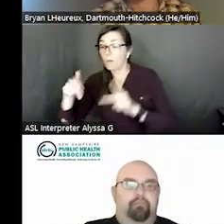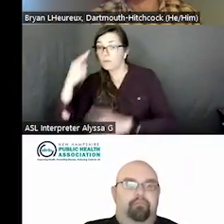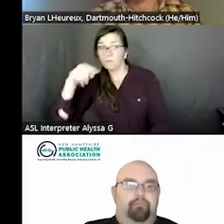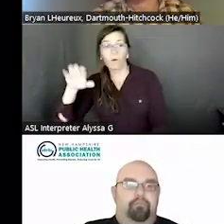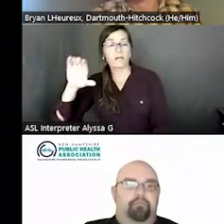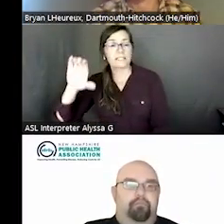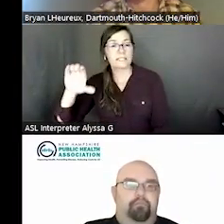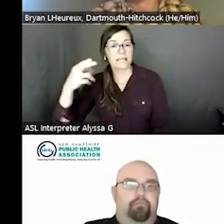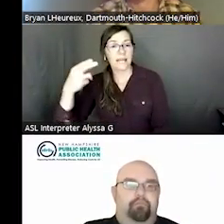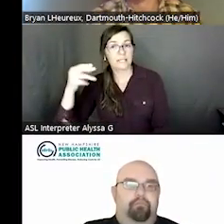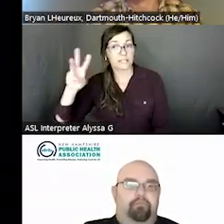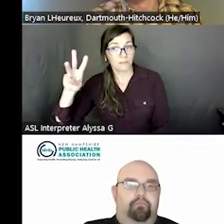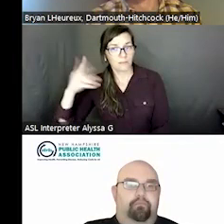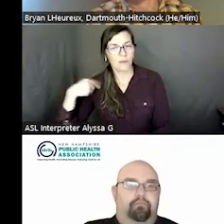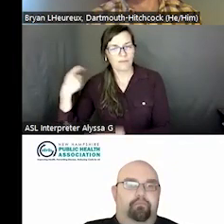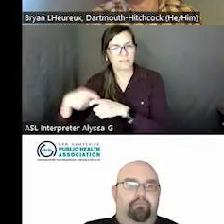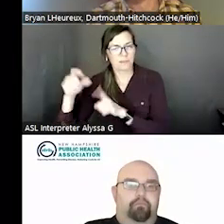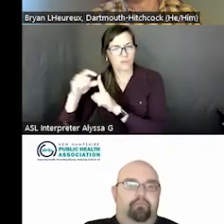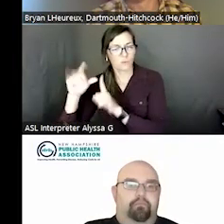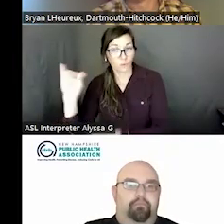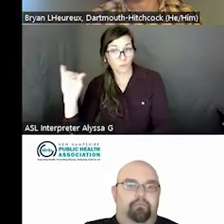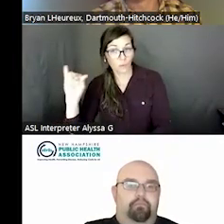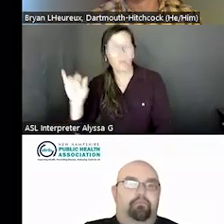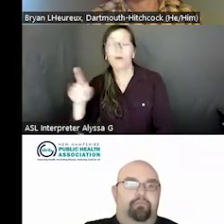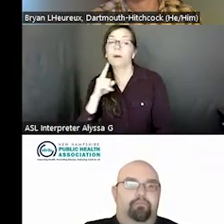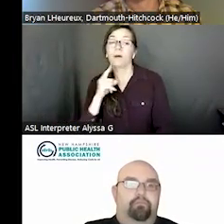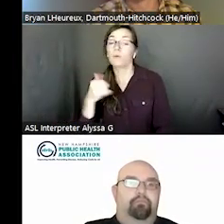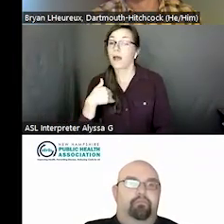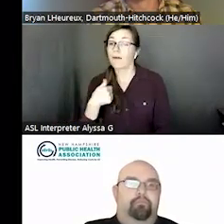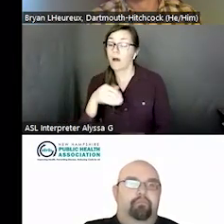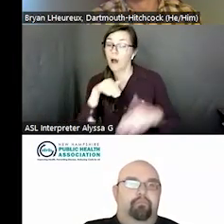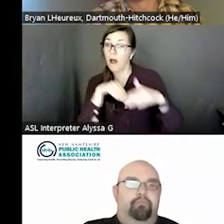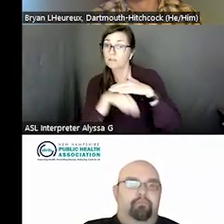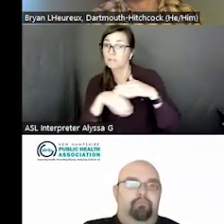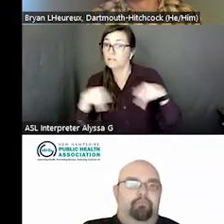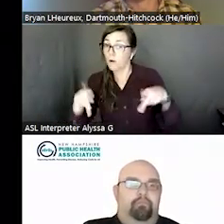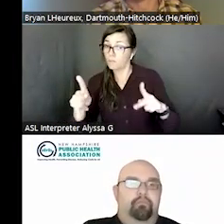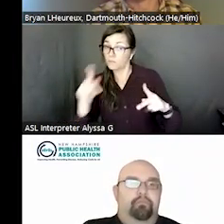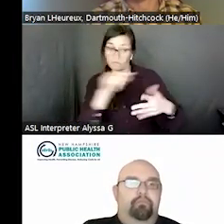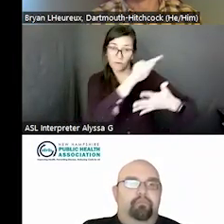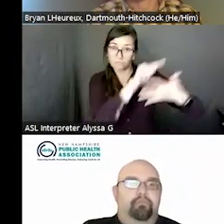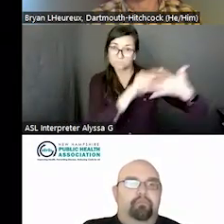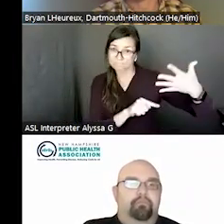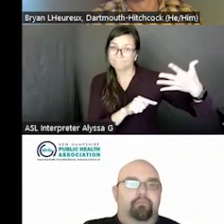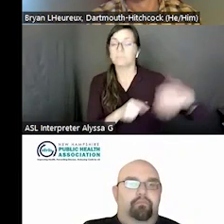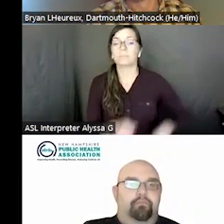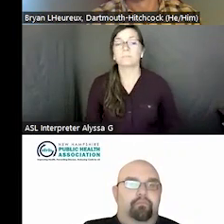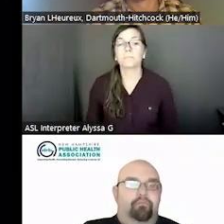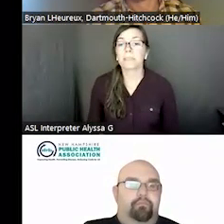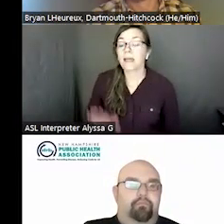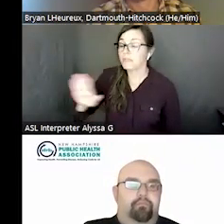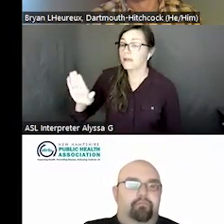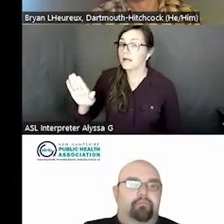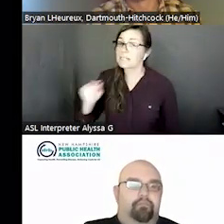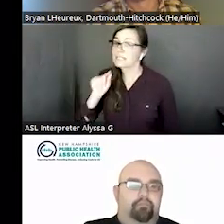promotores, as we call them here, in all of these levels. The most significant areas of their engagement where